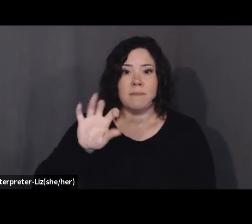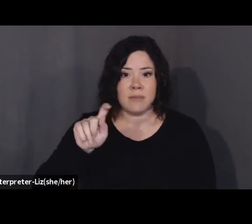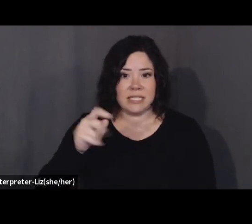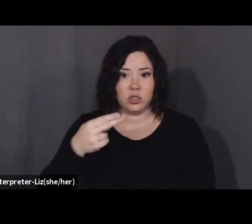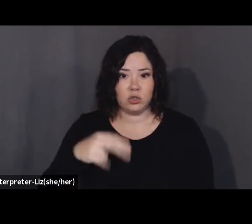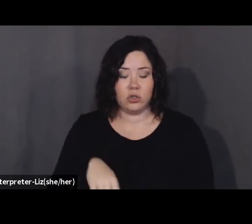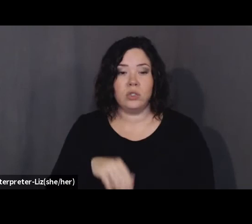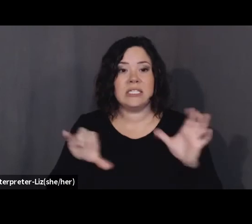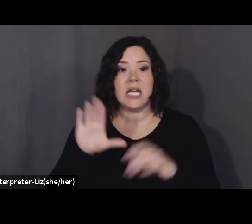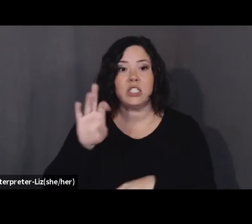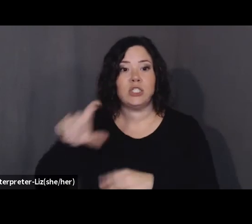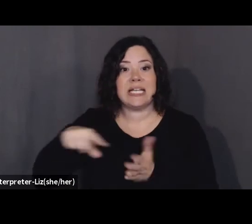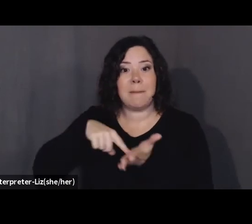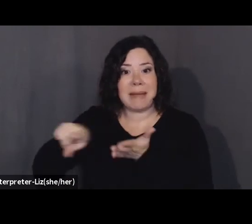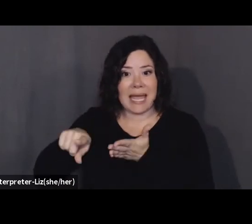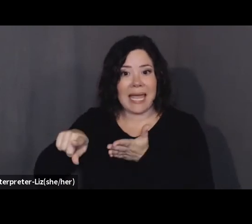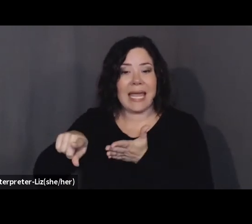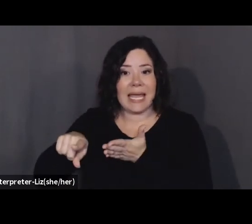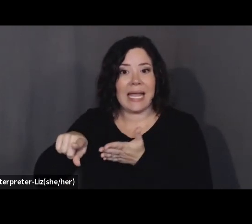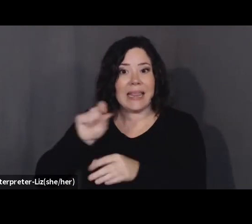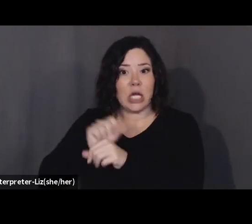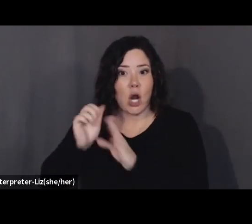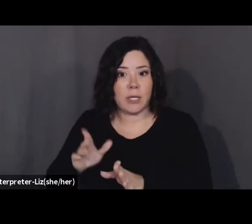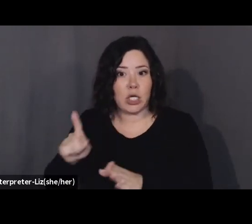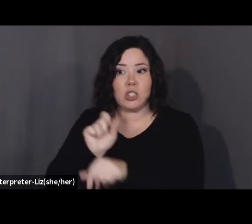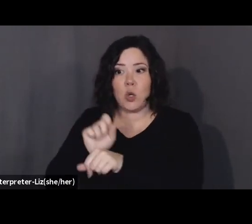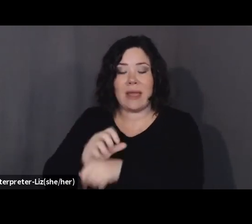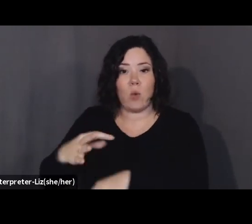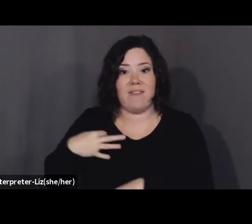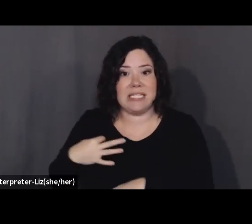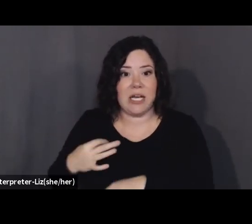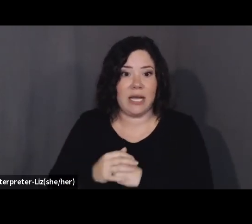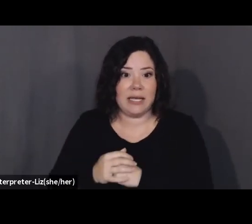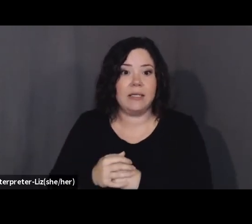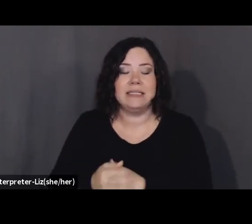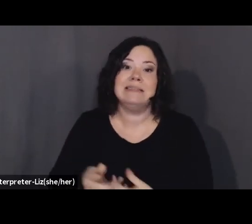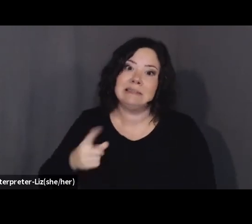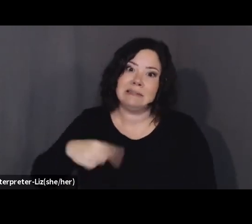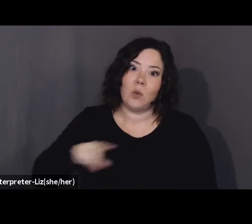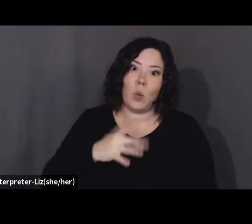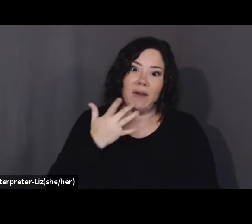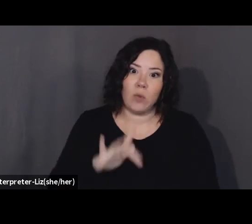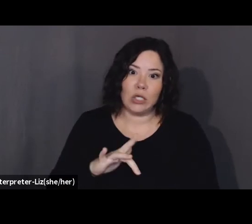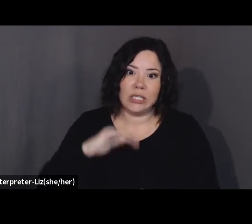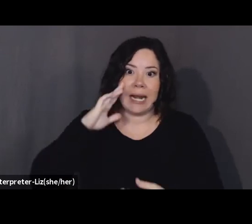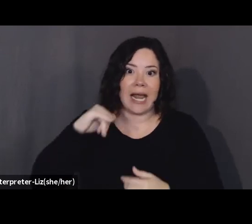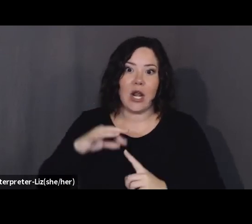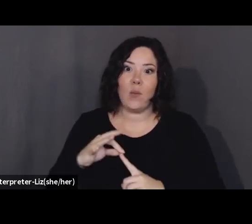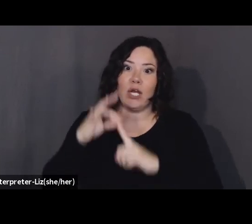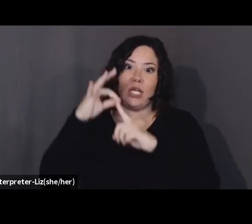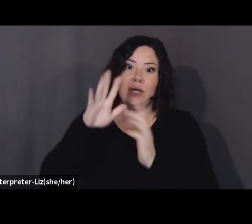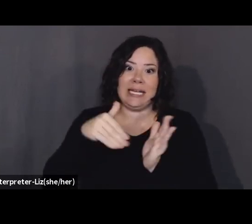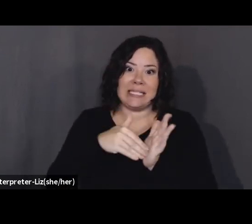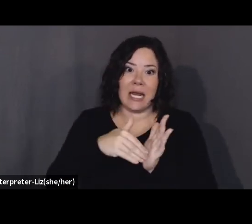your SIL pay the carpenters or do they work voluntarily? So we are really fortunate. I know that we are a very unique center. We have